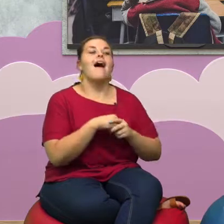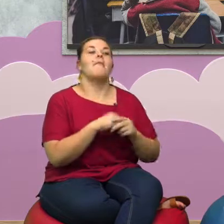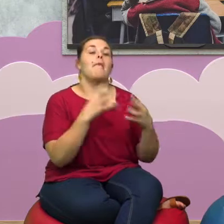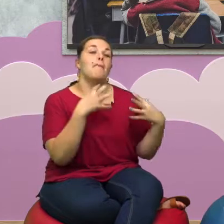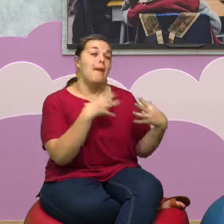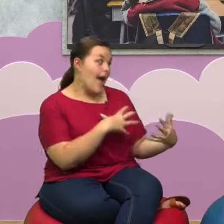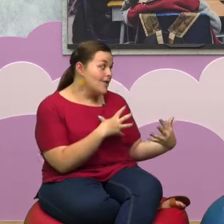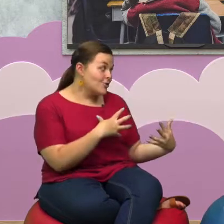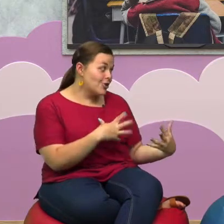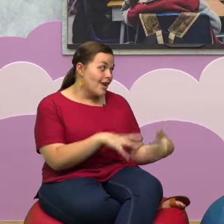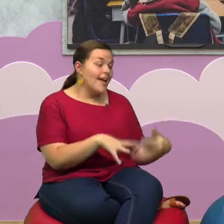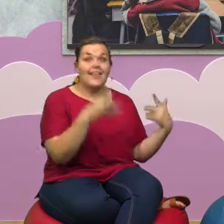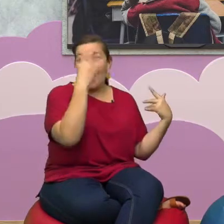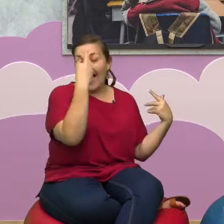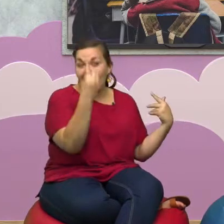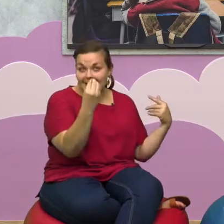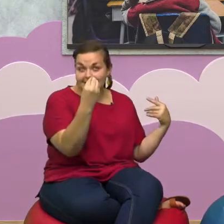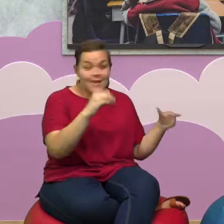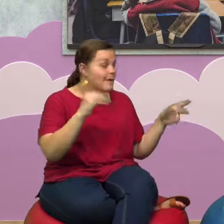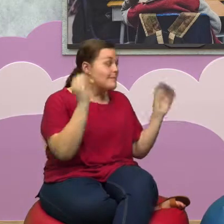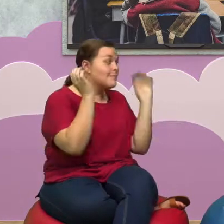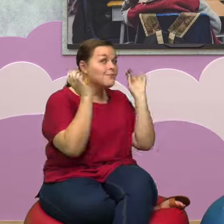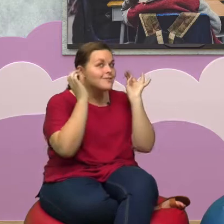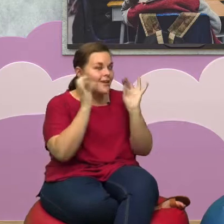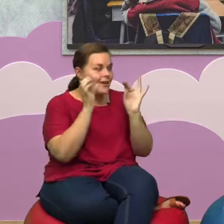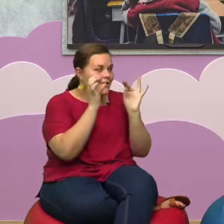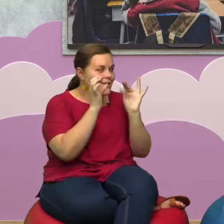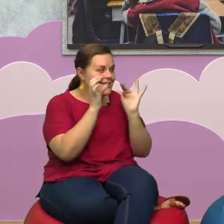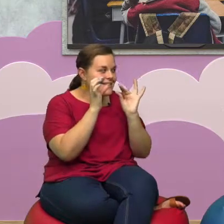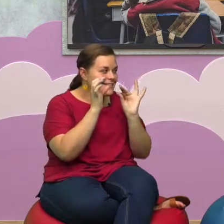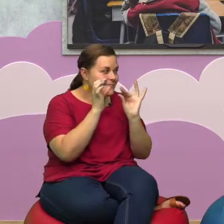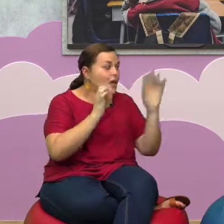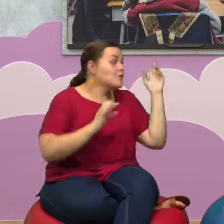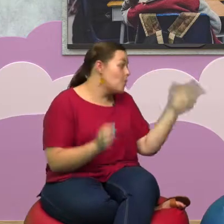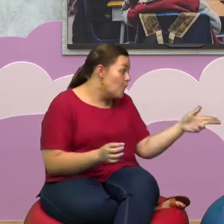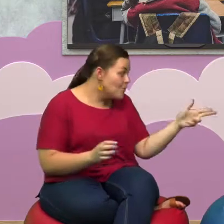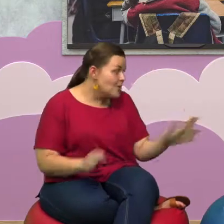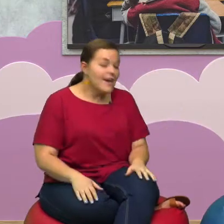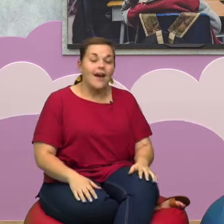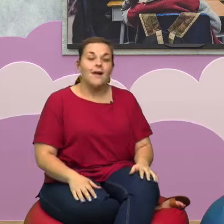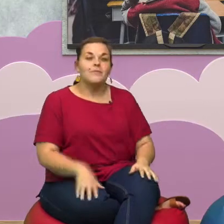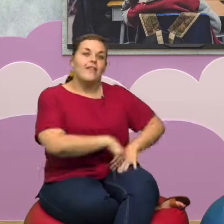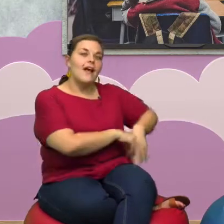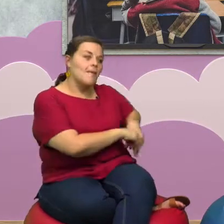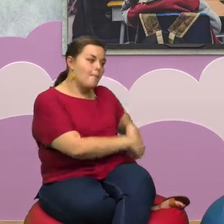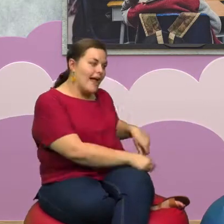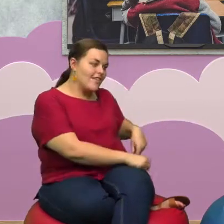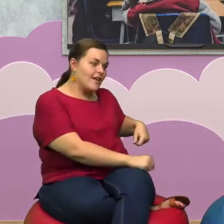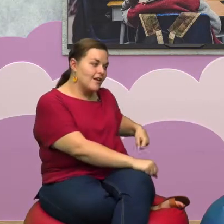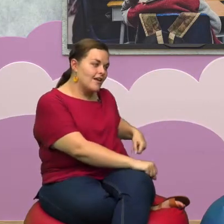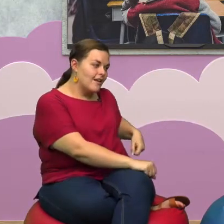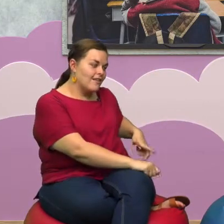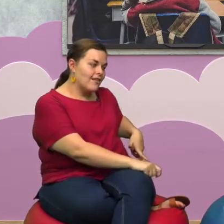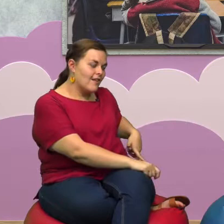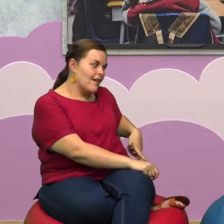Yes. a badge, the hat, maybe some cool sunglasses. A torch. That other black